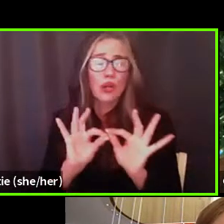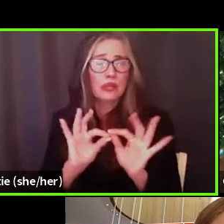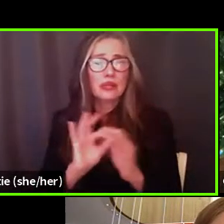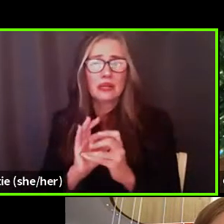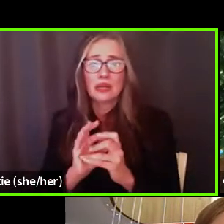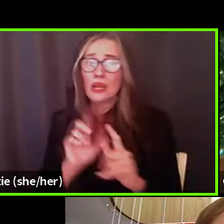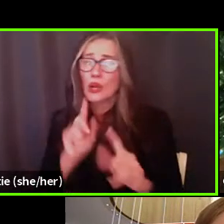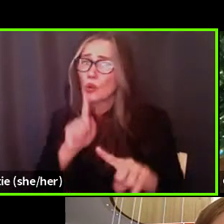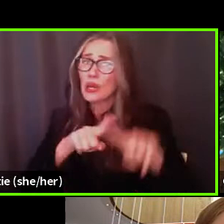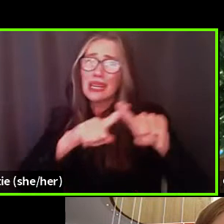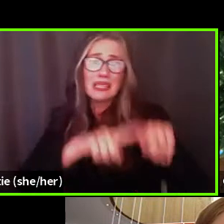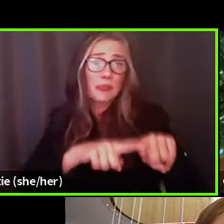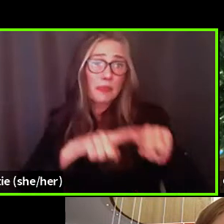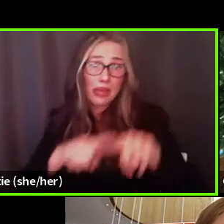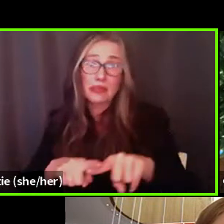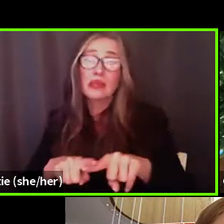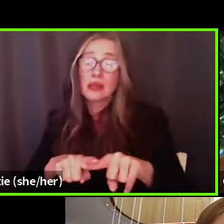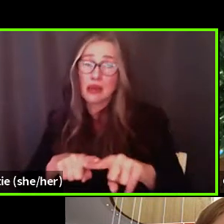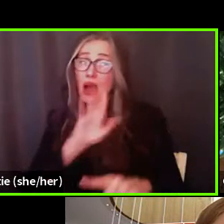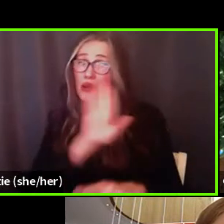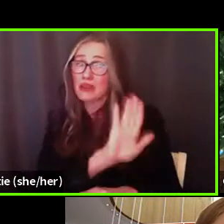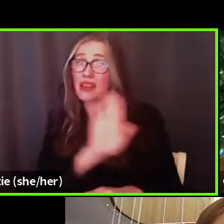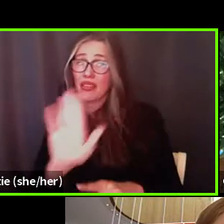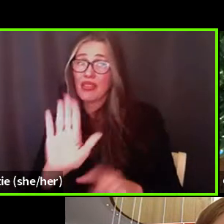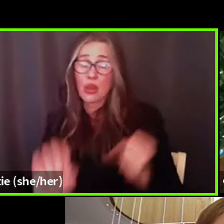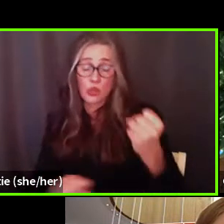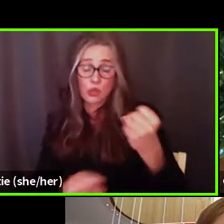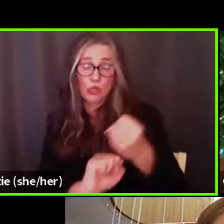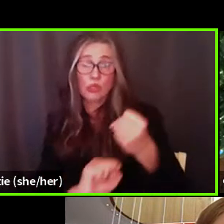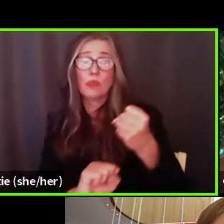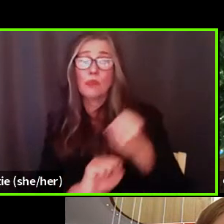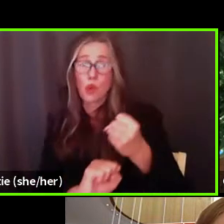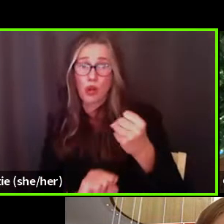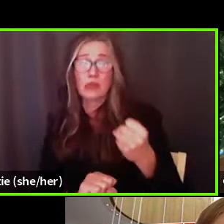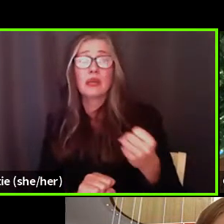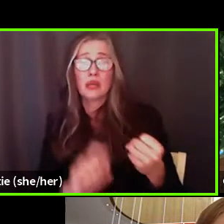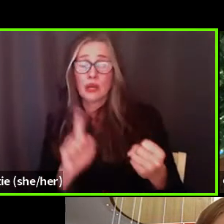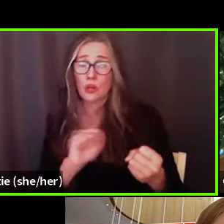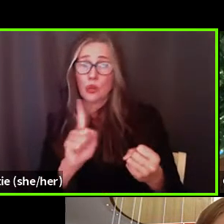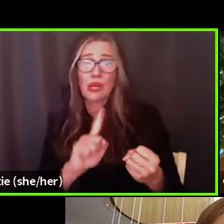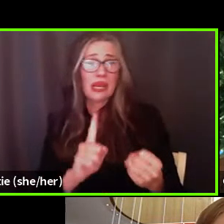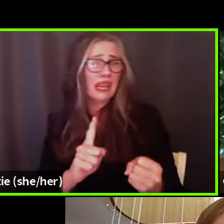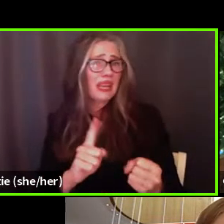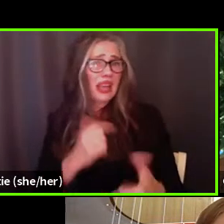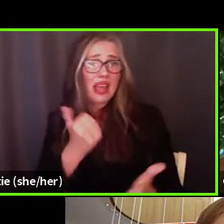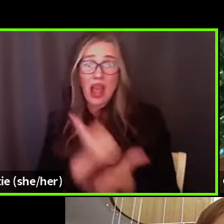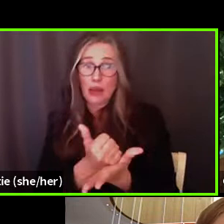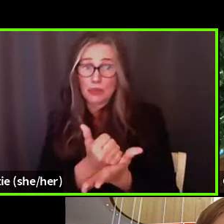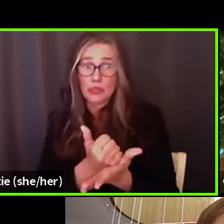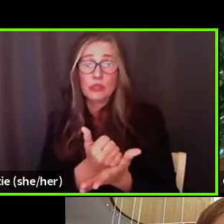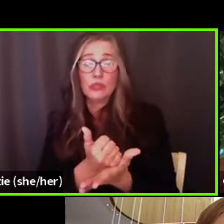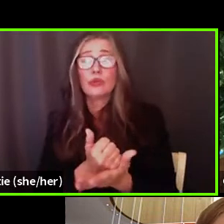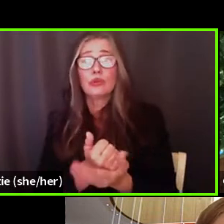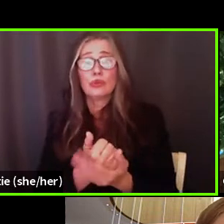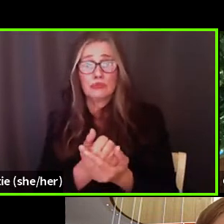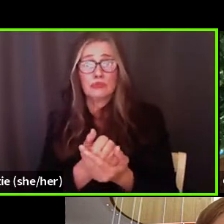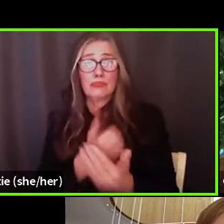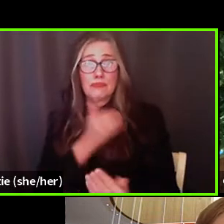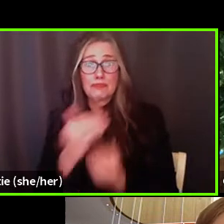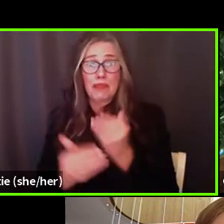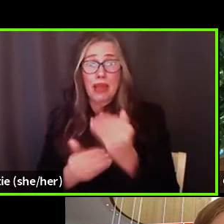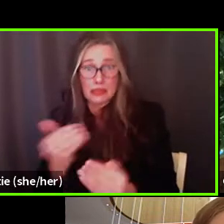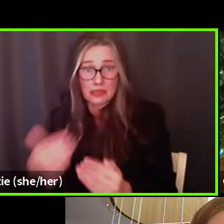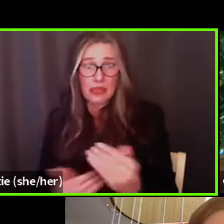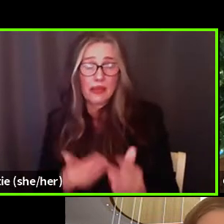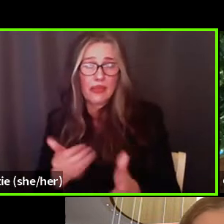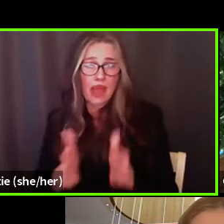relied on their support this year to really champion the budget request so um the last piece that has